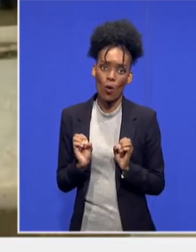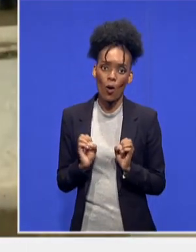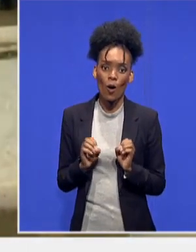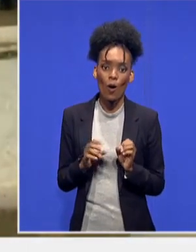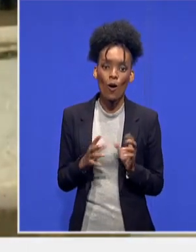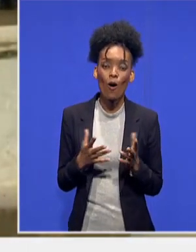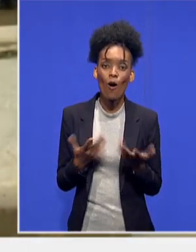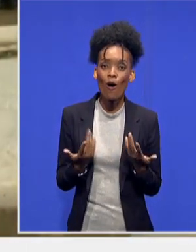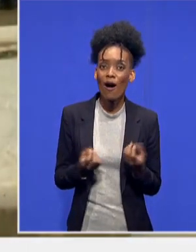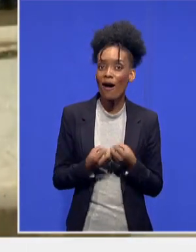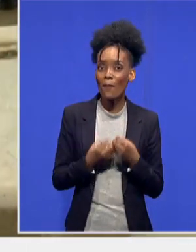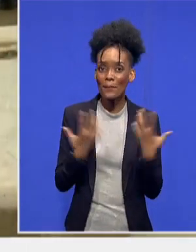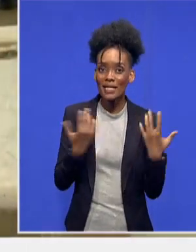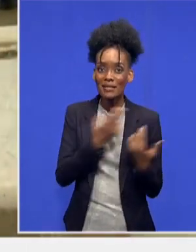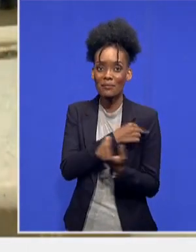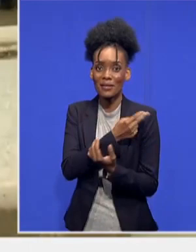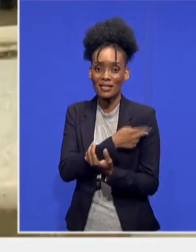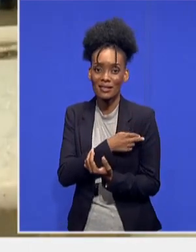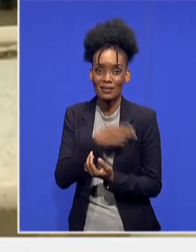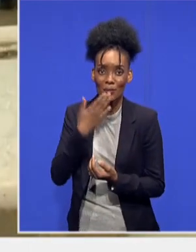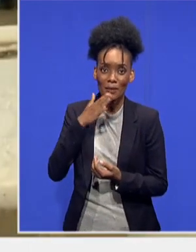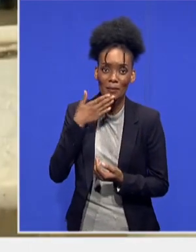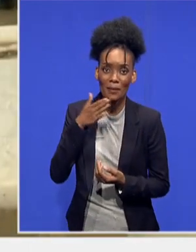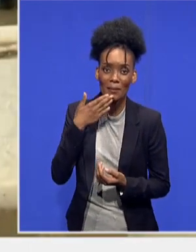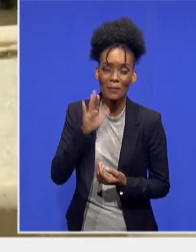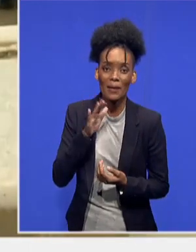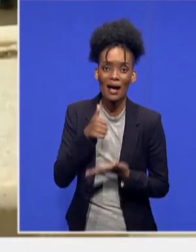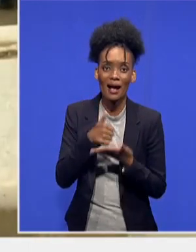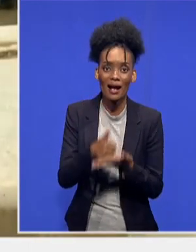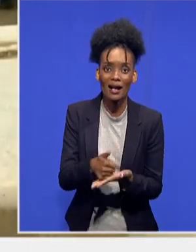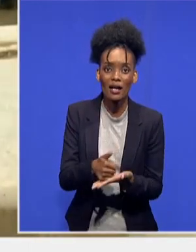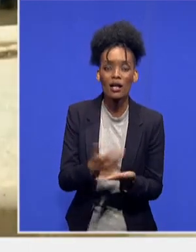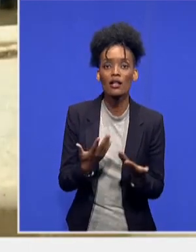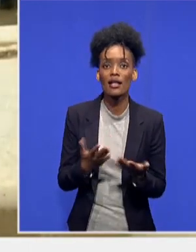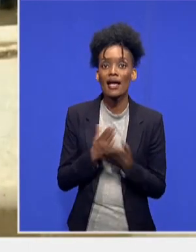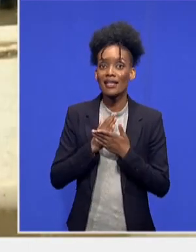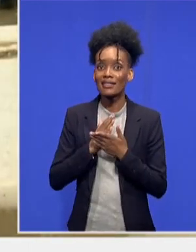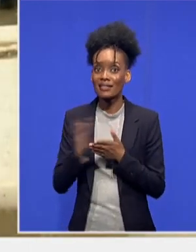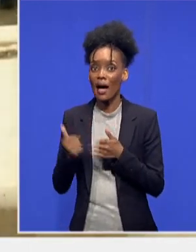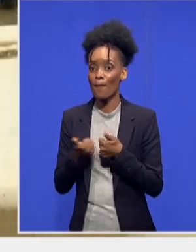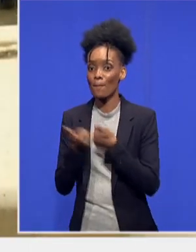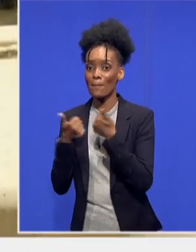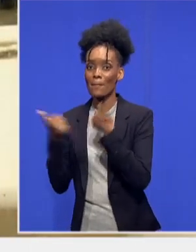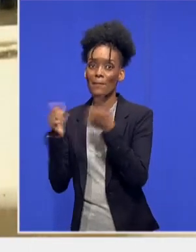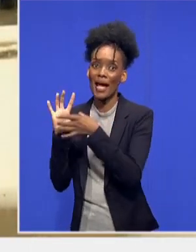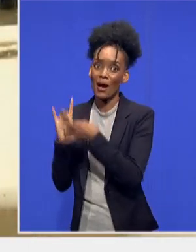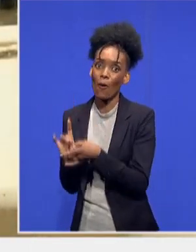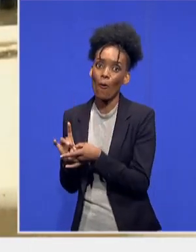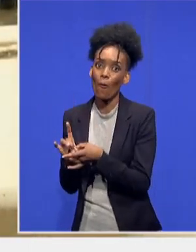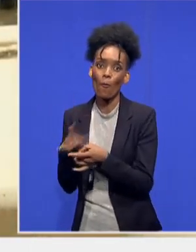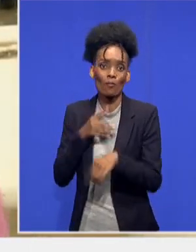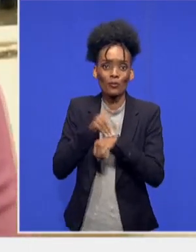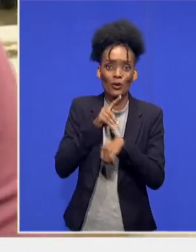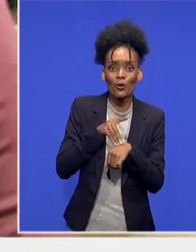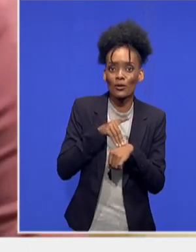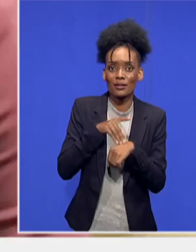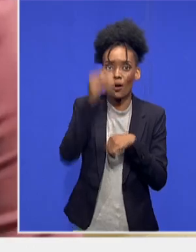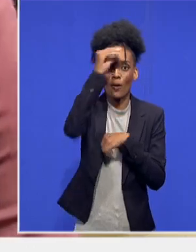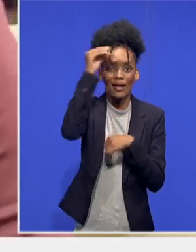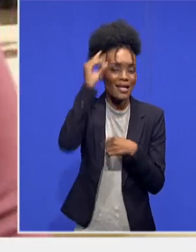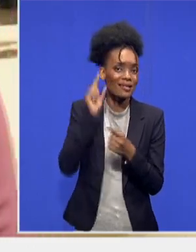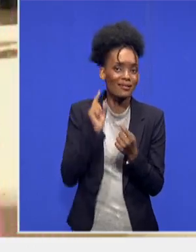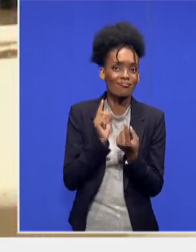be treated, and those that are being turned back to their homes without being treated. But I just want to bring